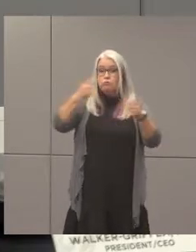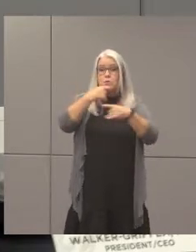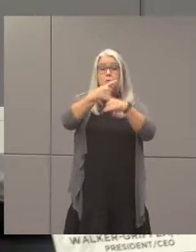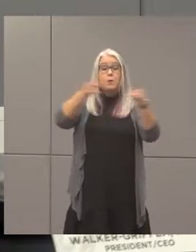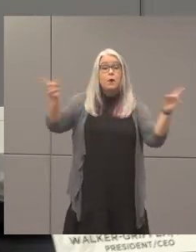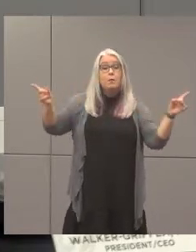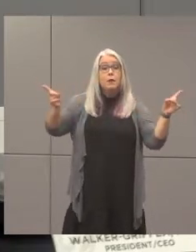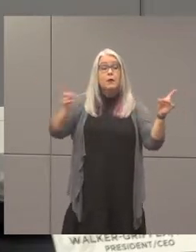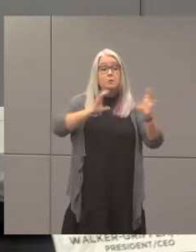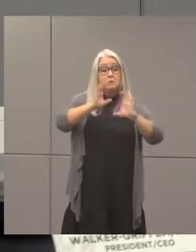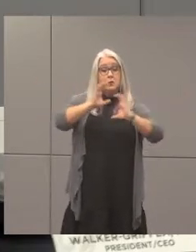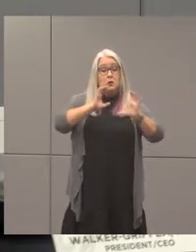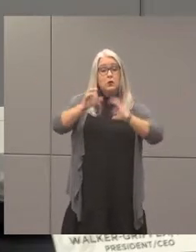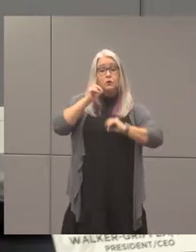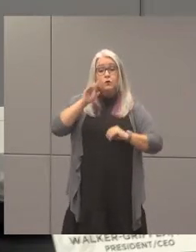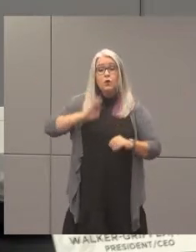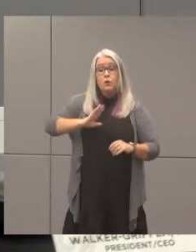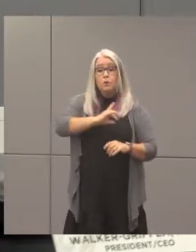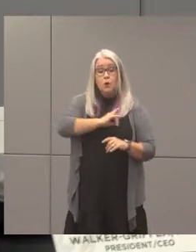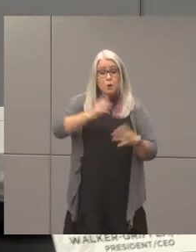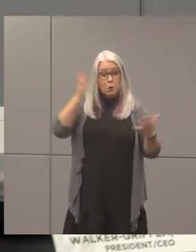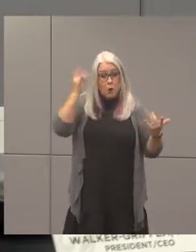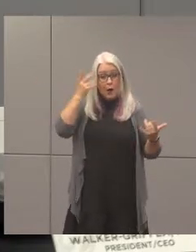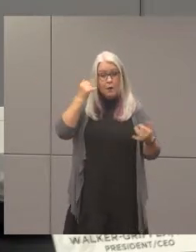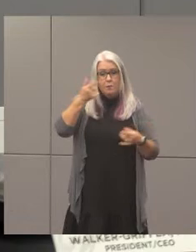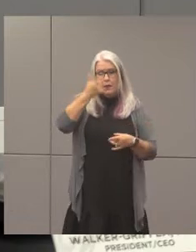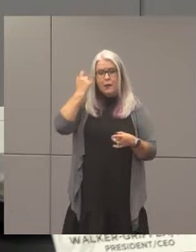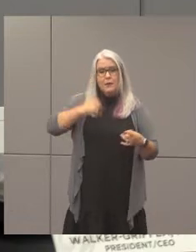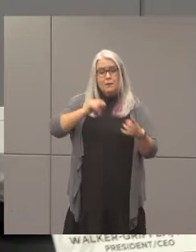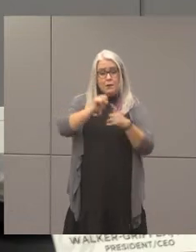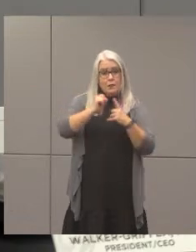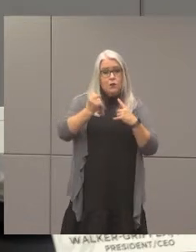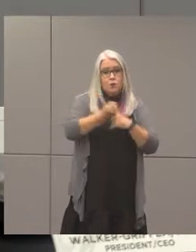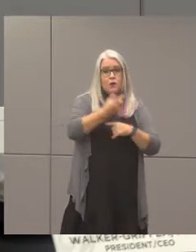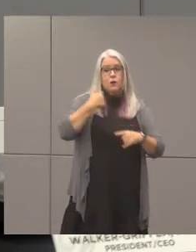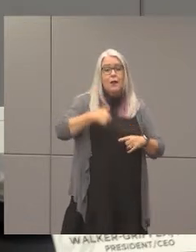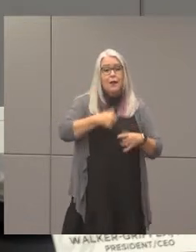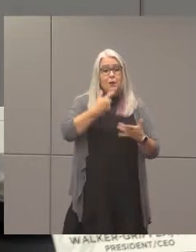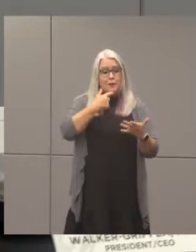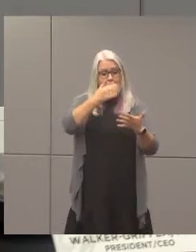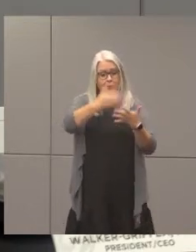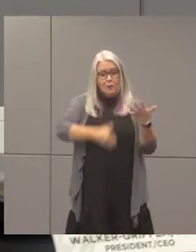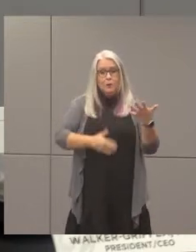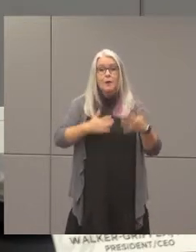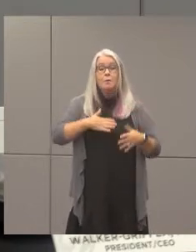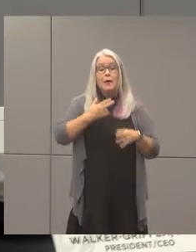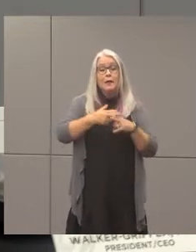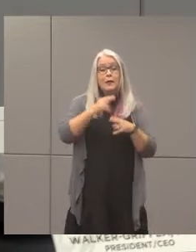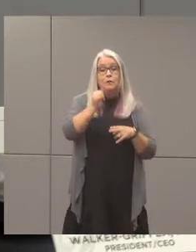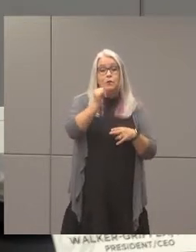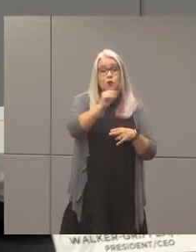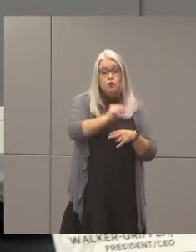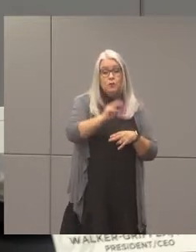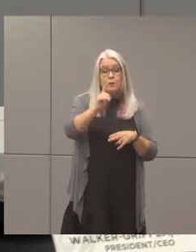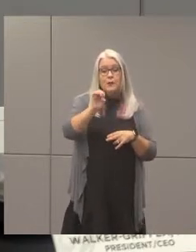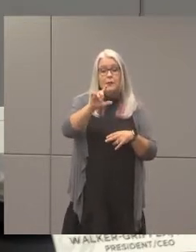public communication to the board because of the circumstances surrounding the facts that I recite below. My name is Jim Delaney, and as I indicated below, I was